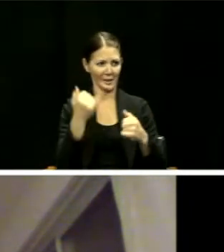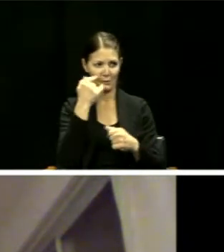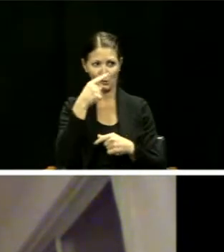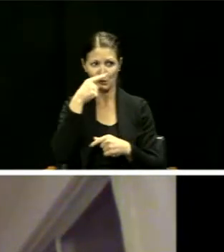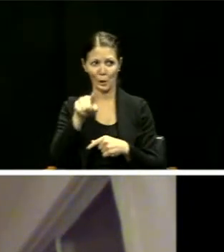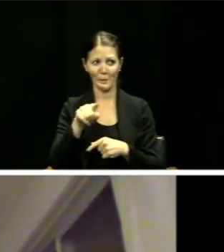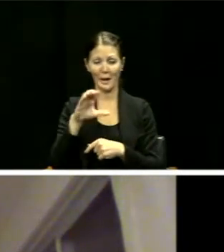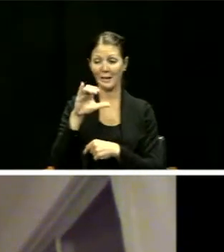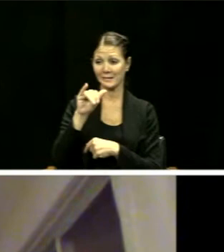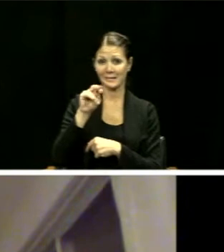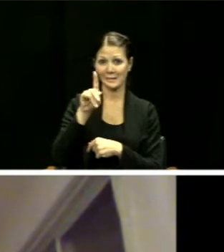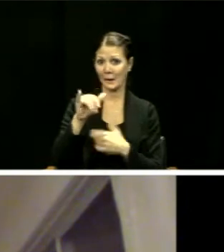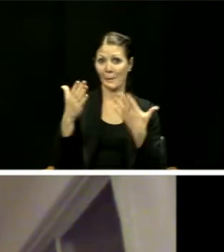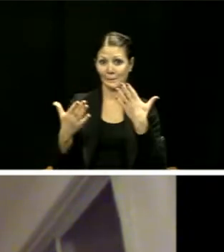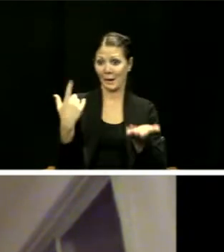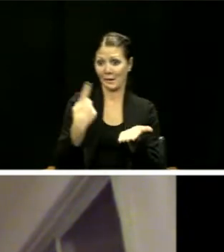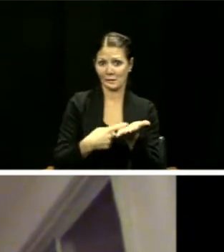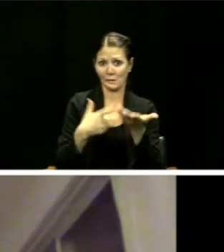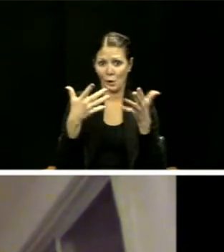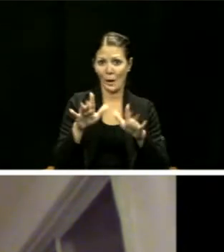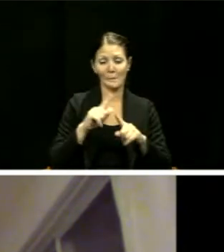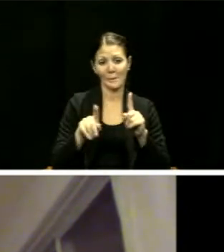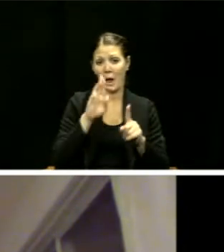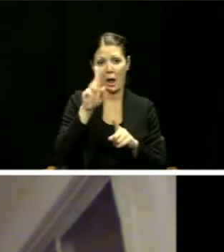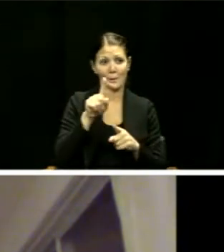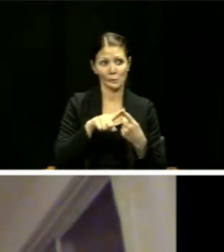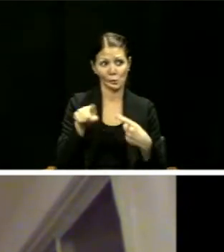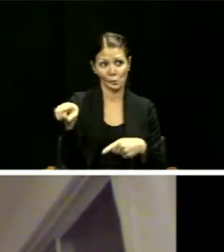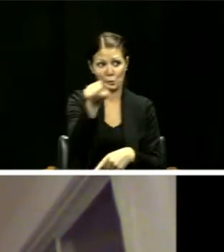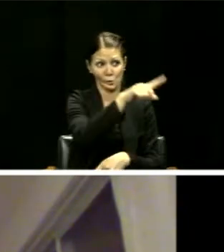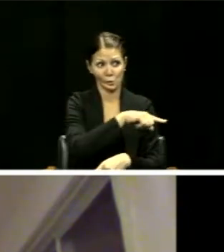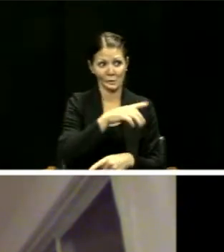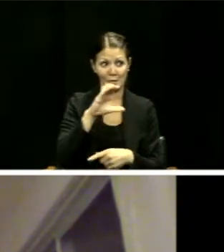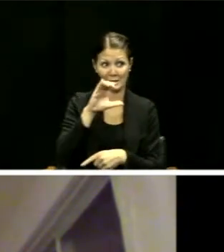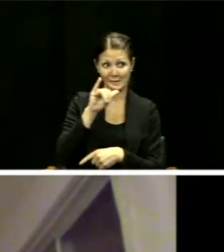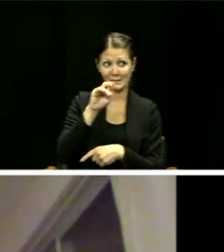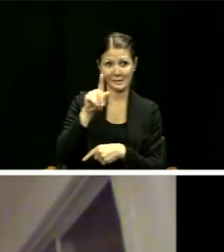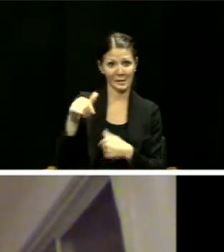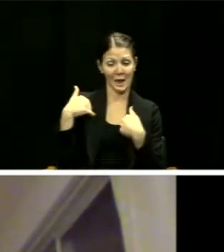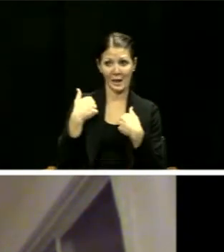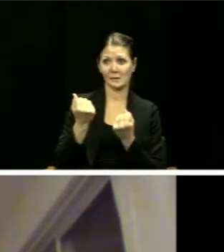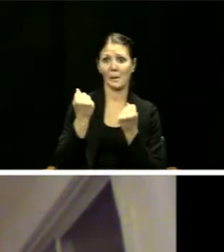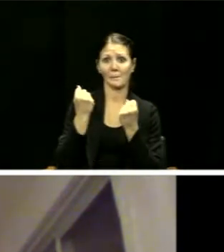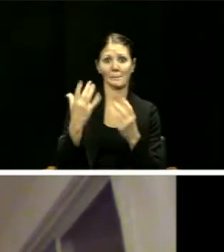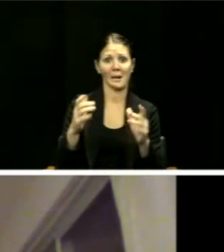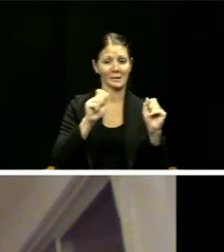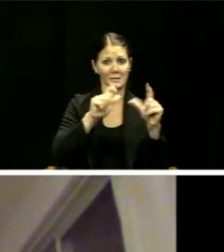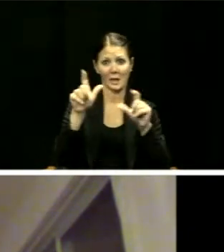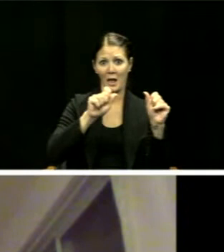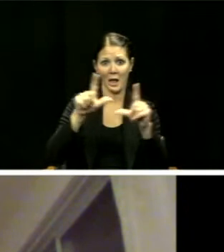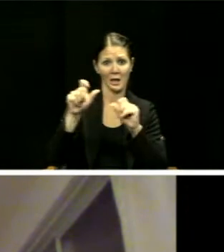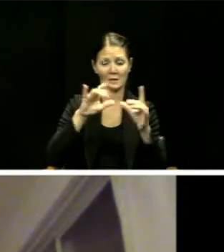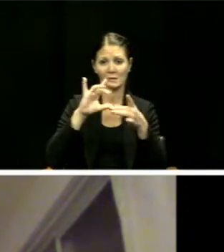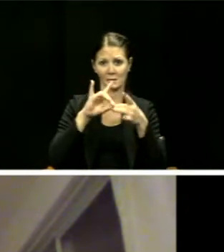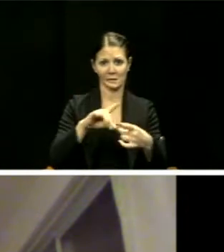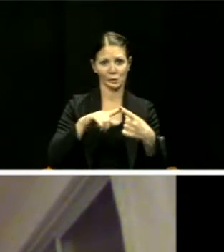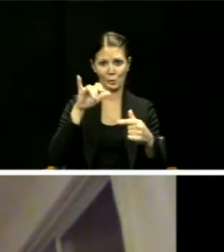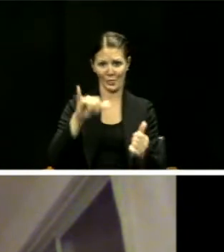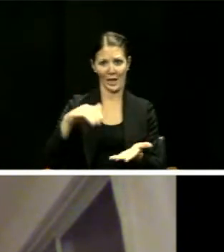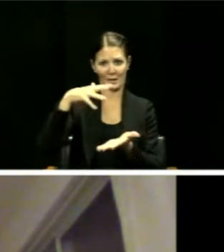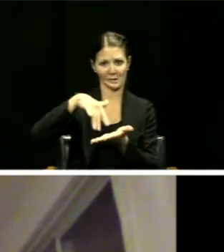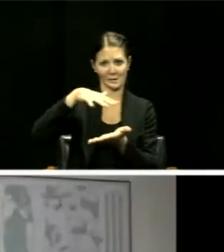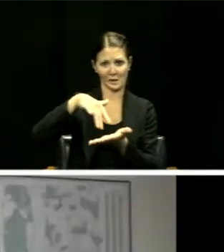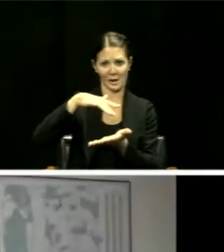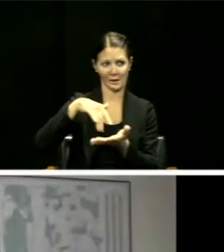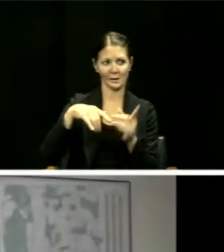Cindy may go through it, but it's up to you all. Cindy has a bunch of slides that go in details about the study area. Yeah, we do